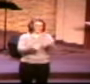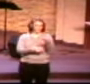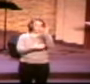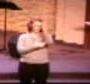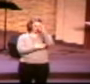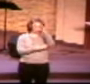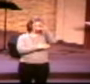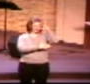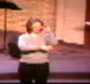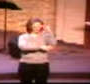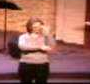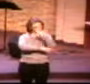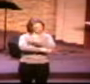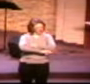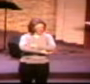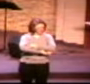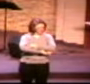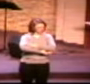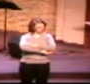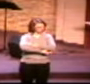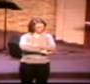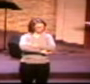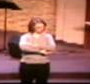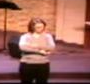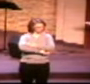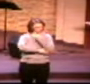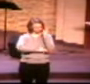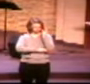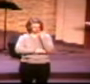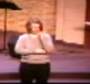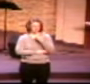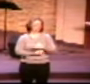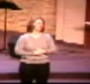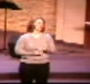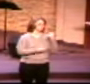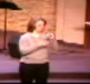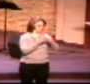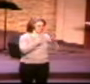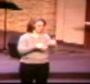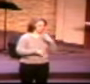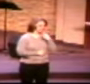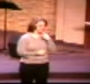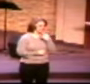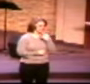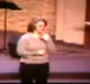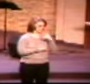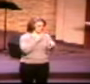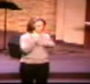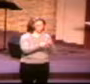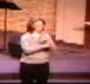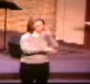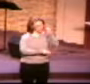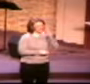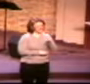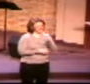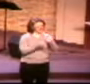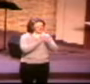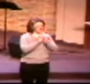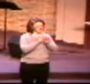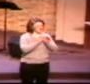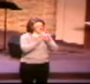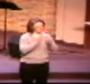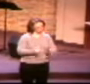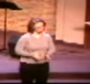now God the Son. One author says it like this: the world needed an